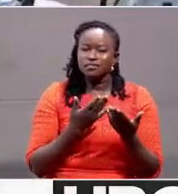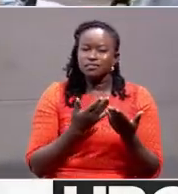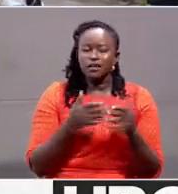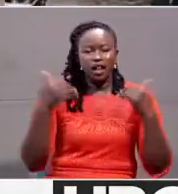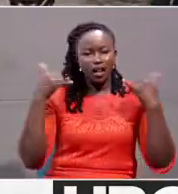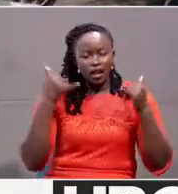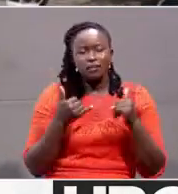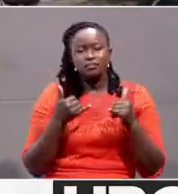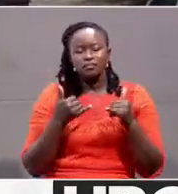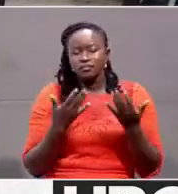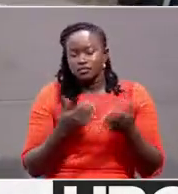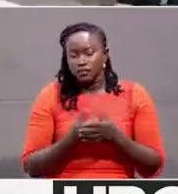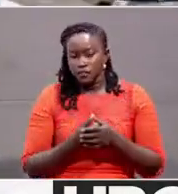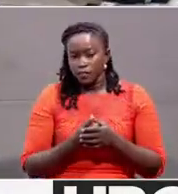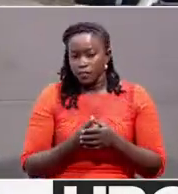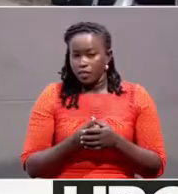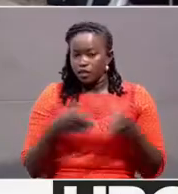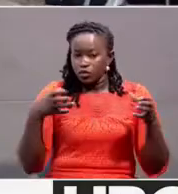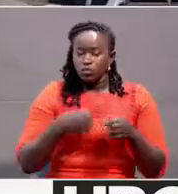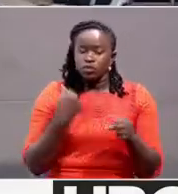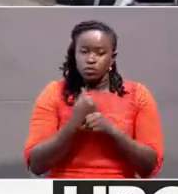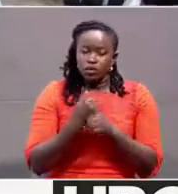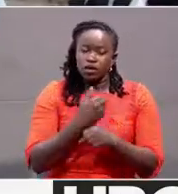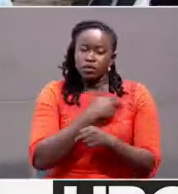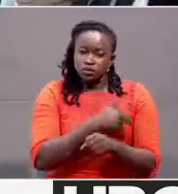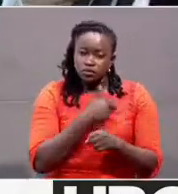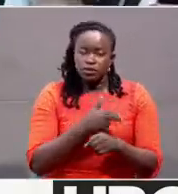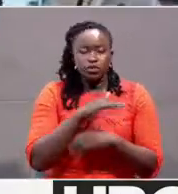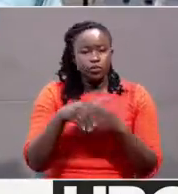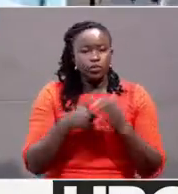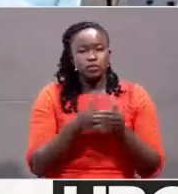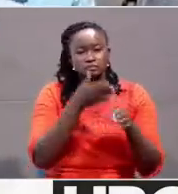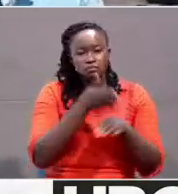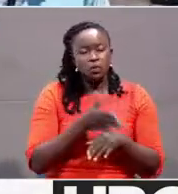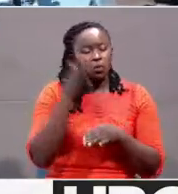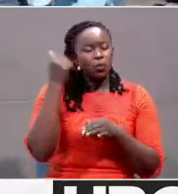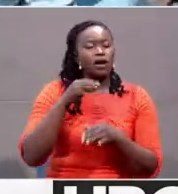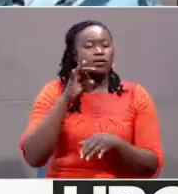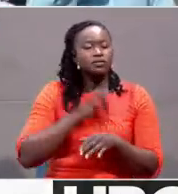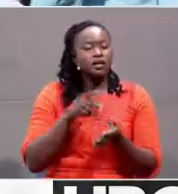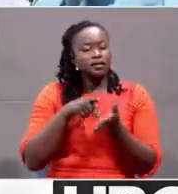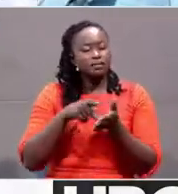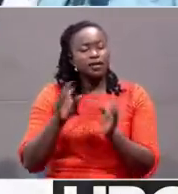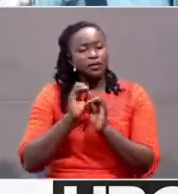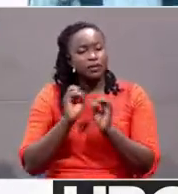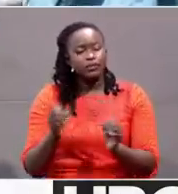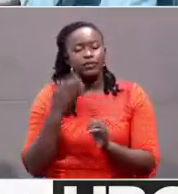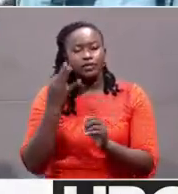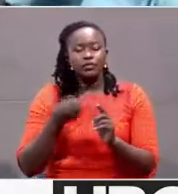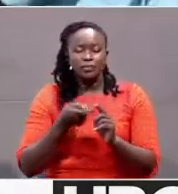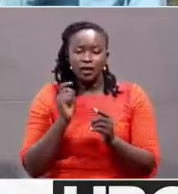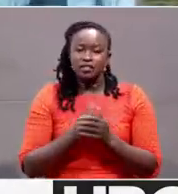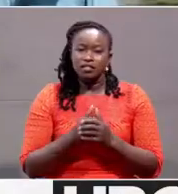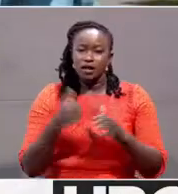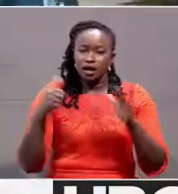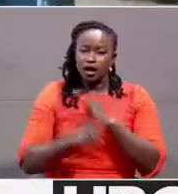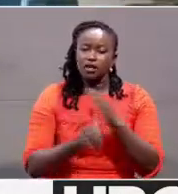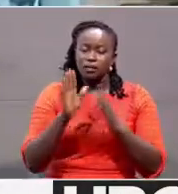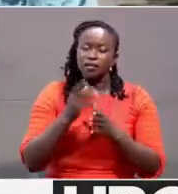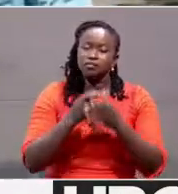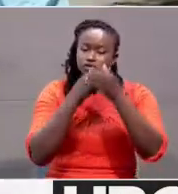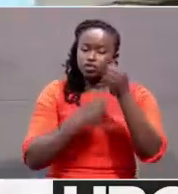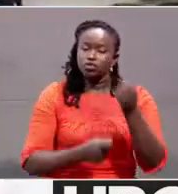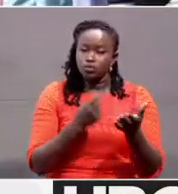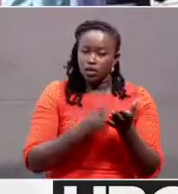Health workers in Chisoro district have laid down tolls over their salary arrears of 3 months under the umbrella body